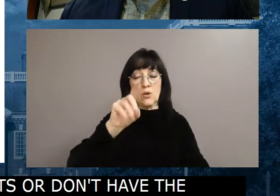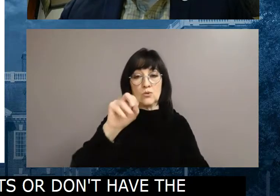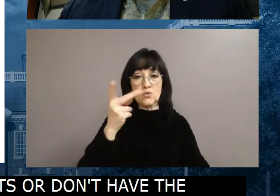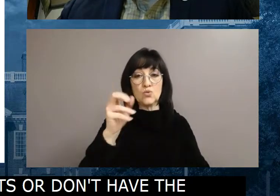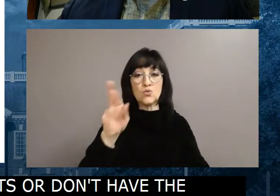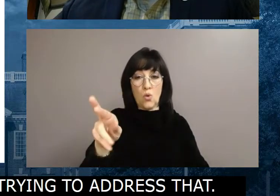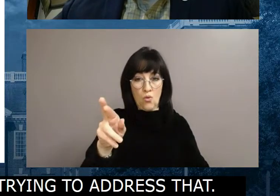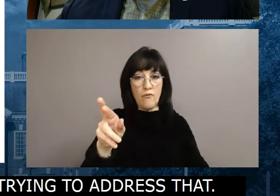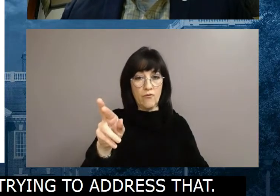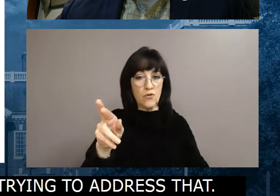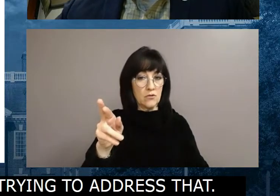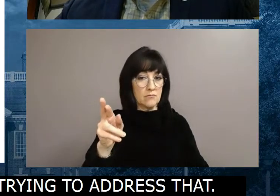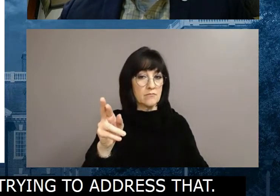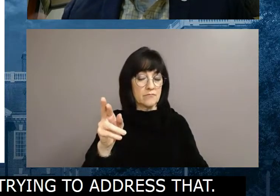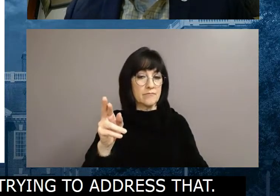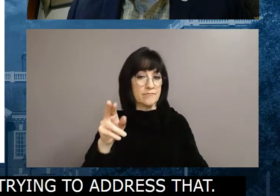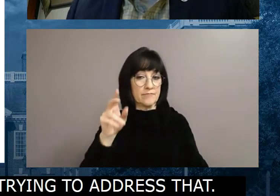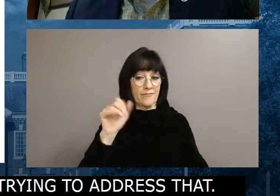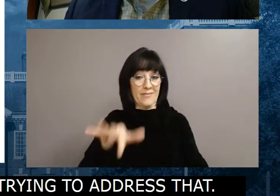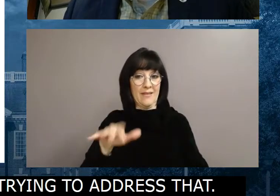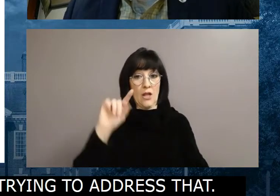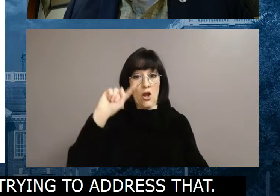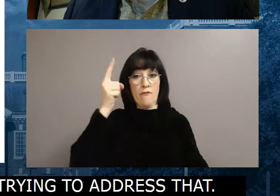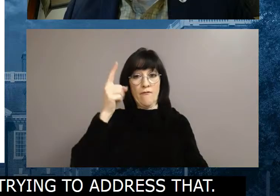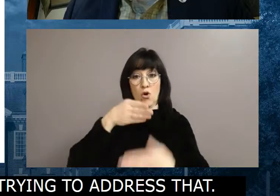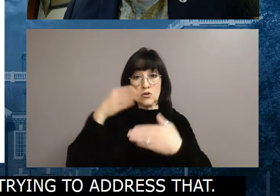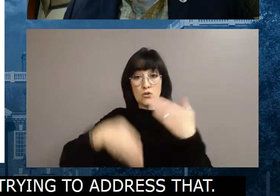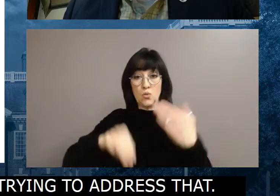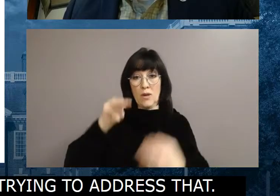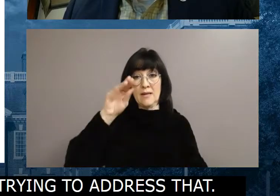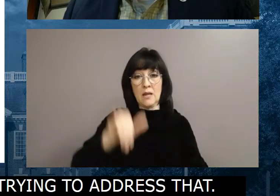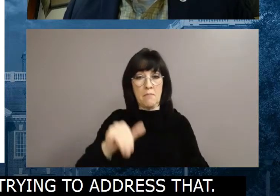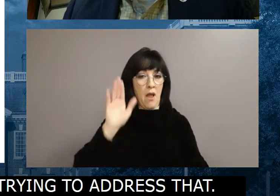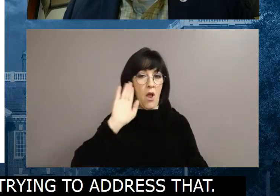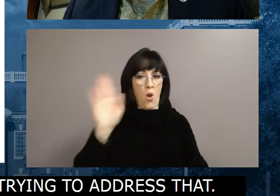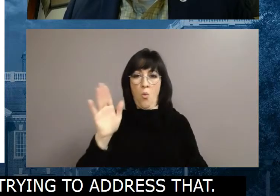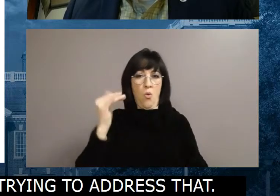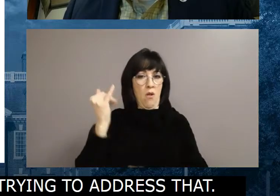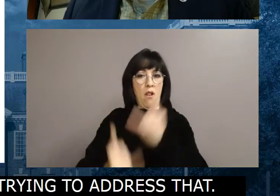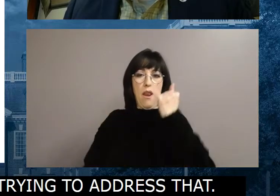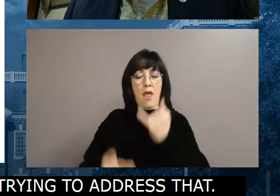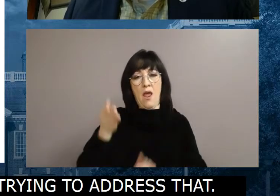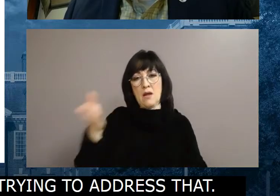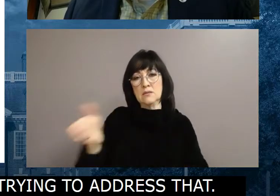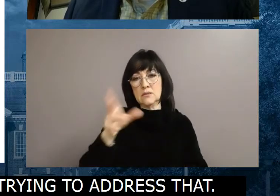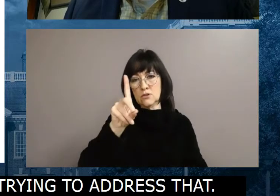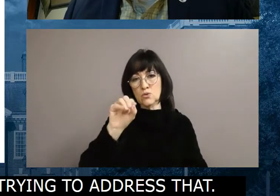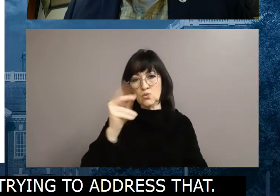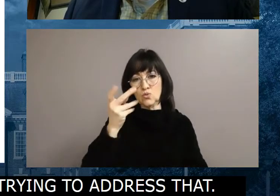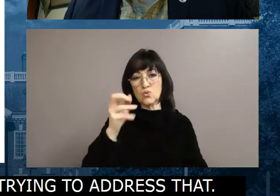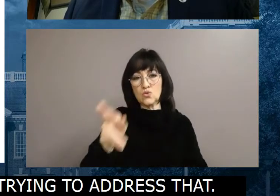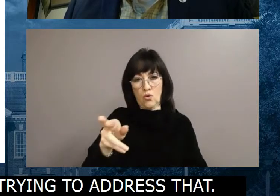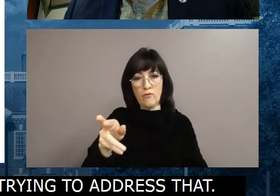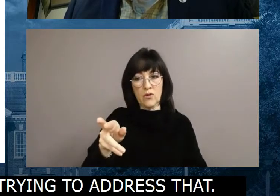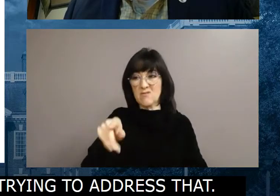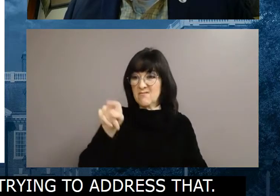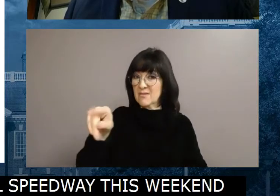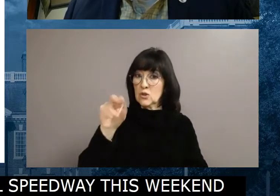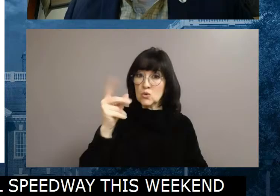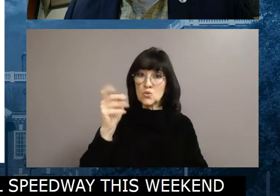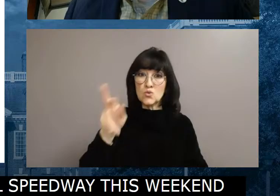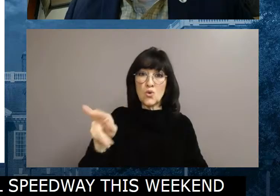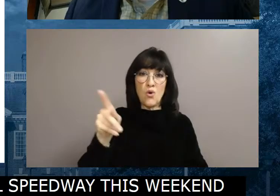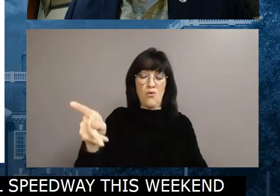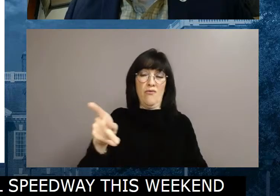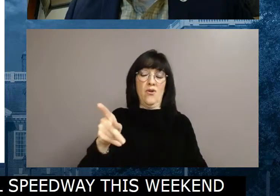till the end of April. Actually, the first weekend in May will be our last few days there. Really great partners there, allowing us to,